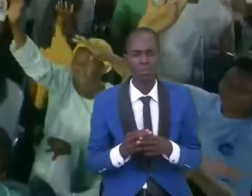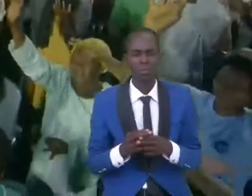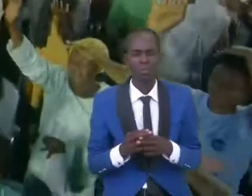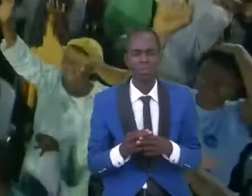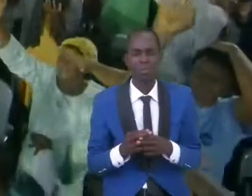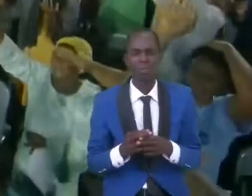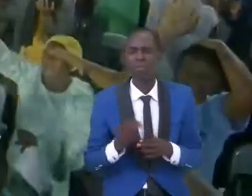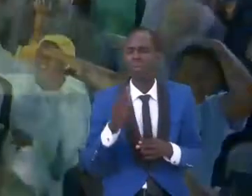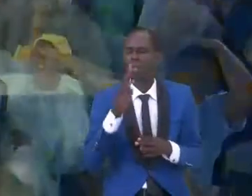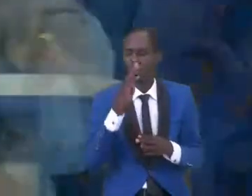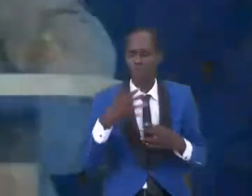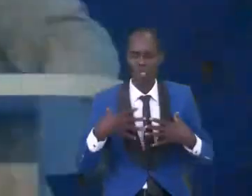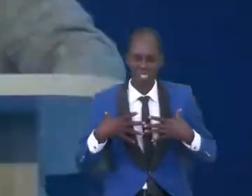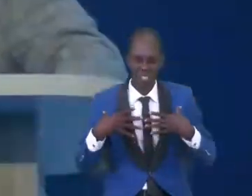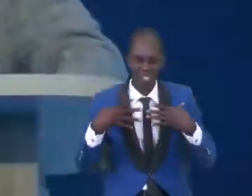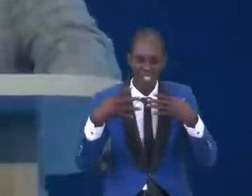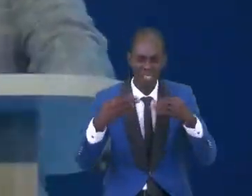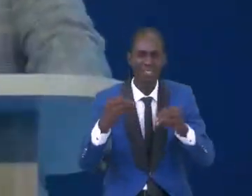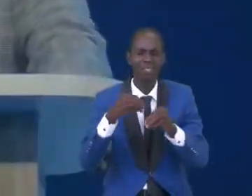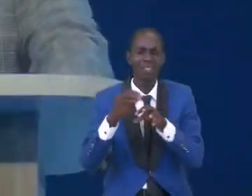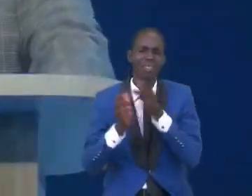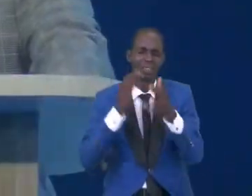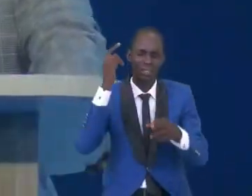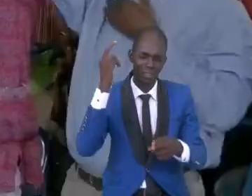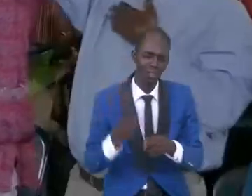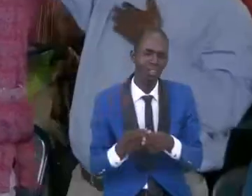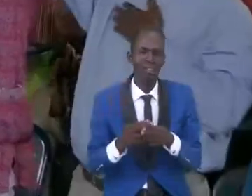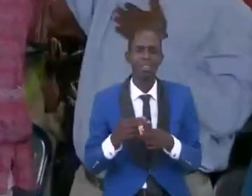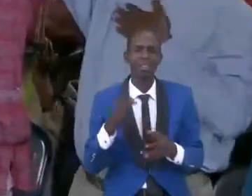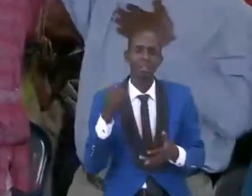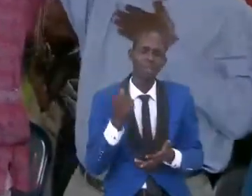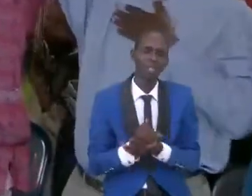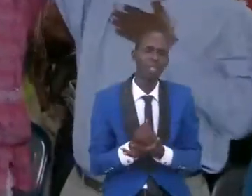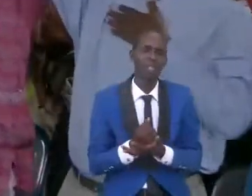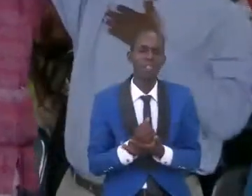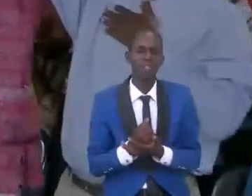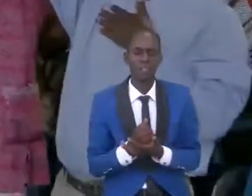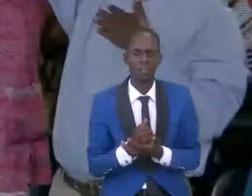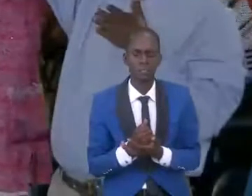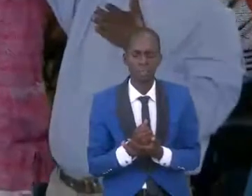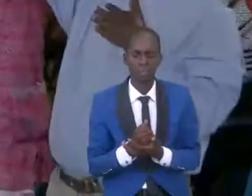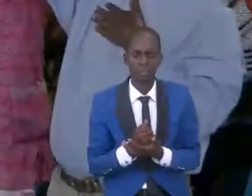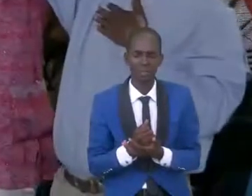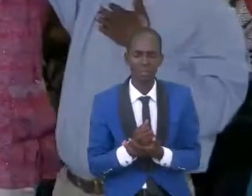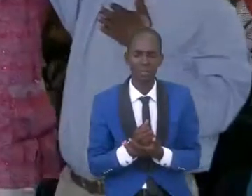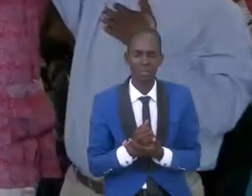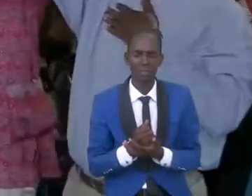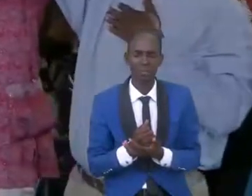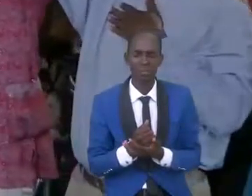Be healed in Jesus' name.